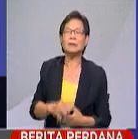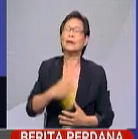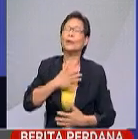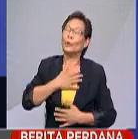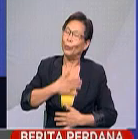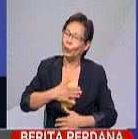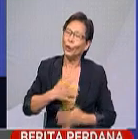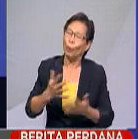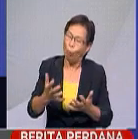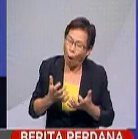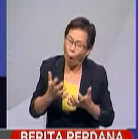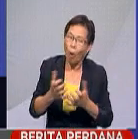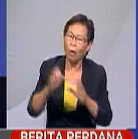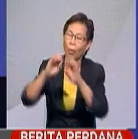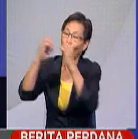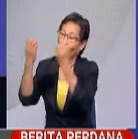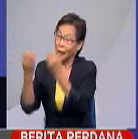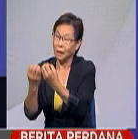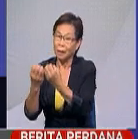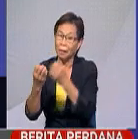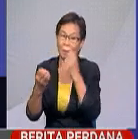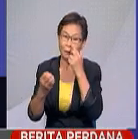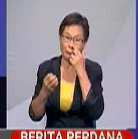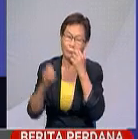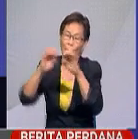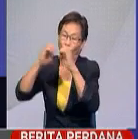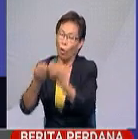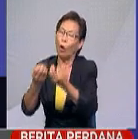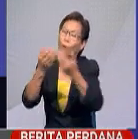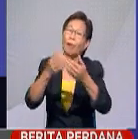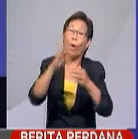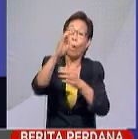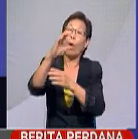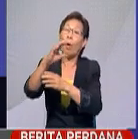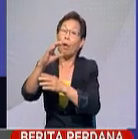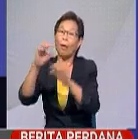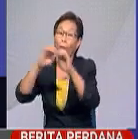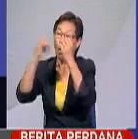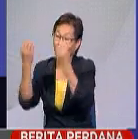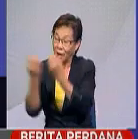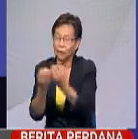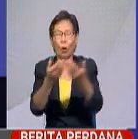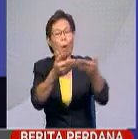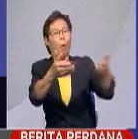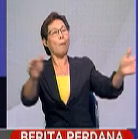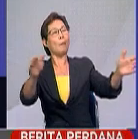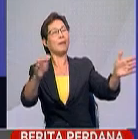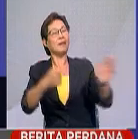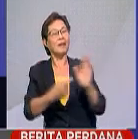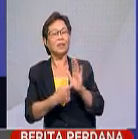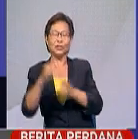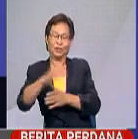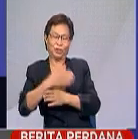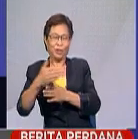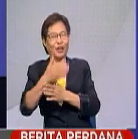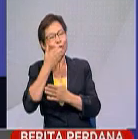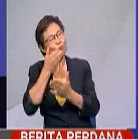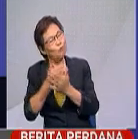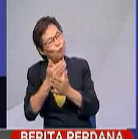willingness of organizations to open doors to others and share best practices